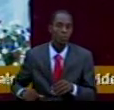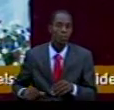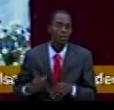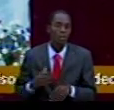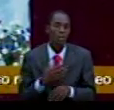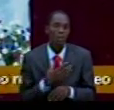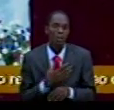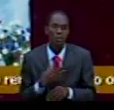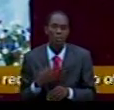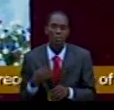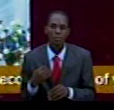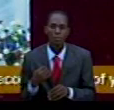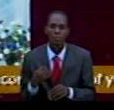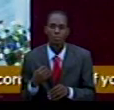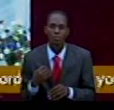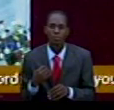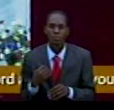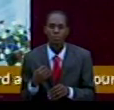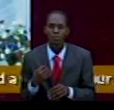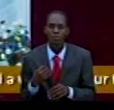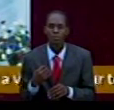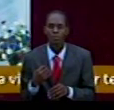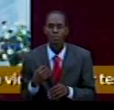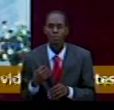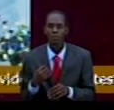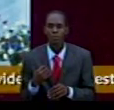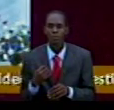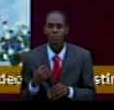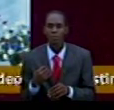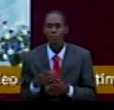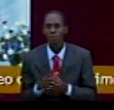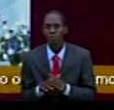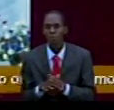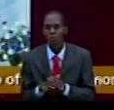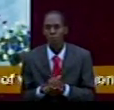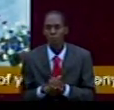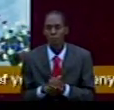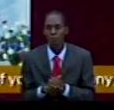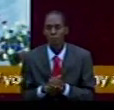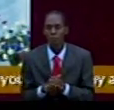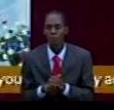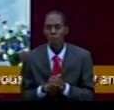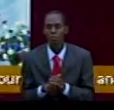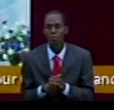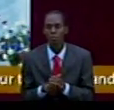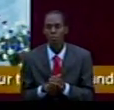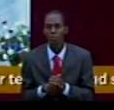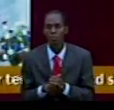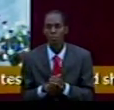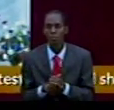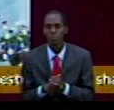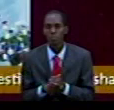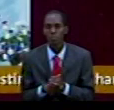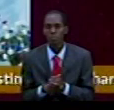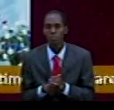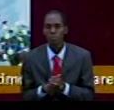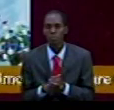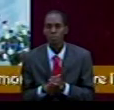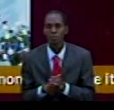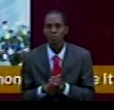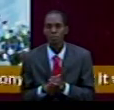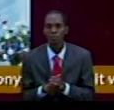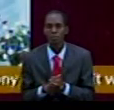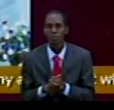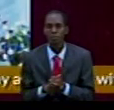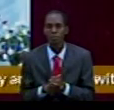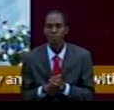Then after the operation, I came to Calabar for another checkup and the rest. And when I got to Calabar, I was admitted in teaching hospital. They checked me